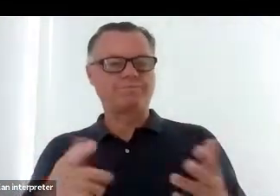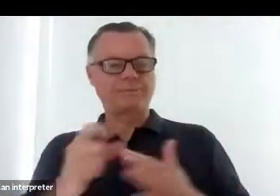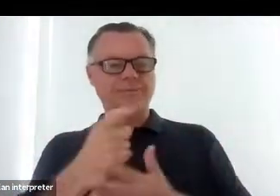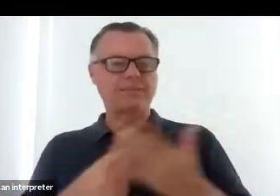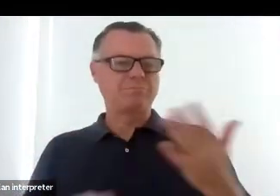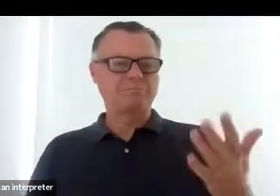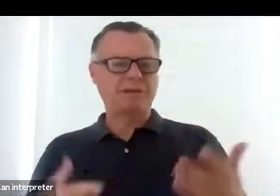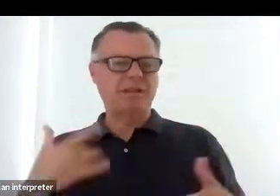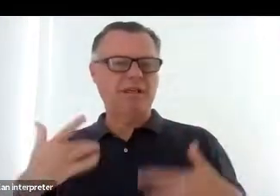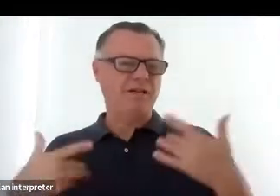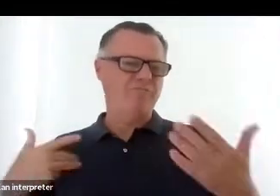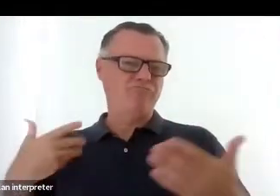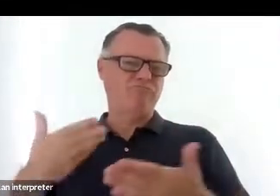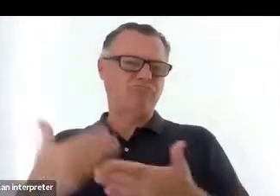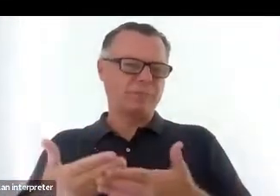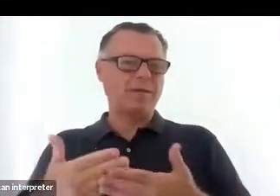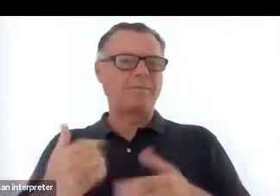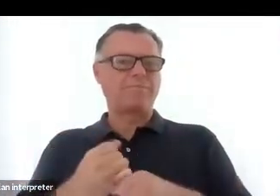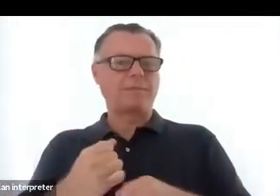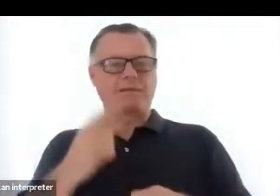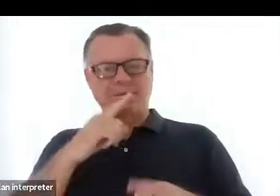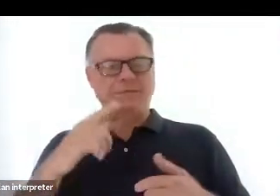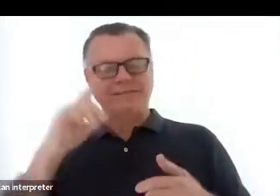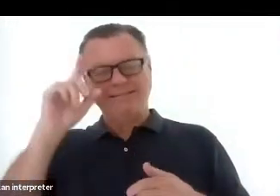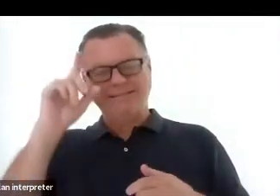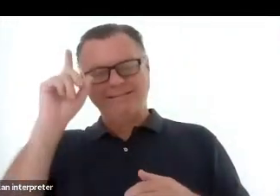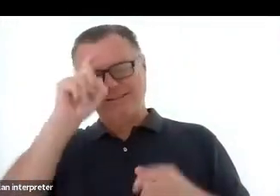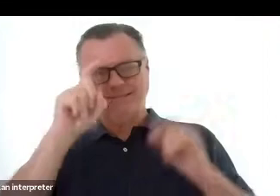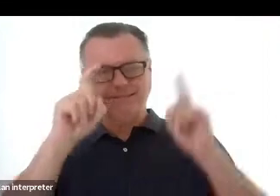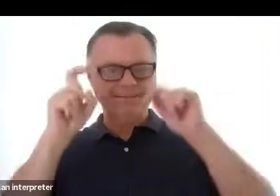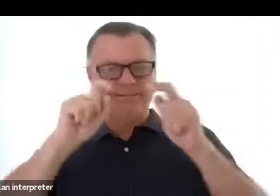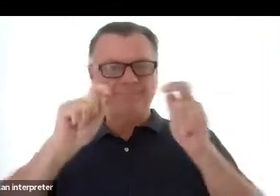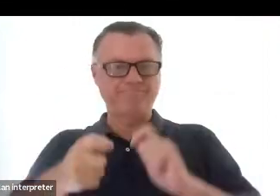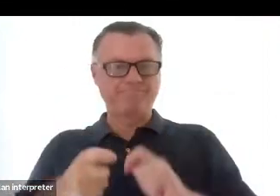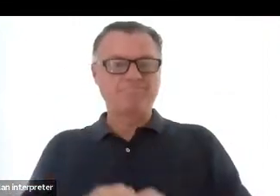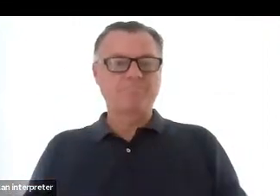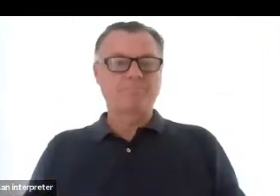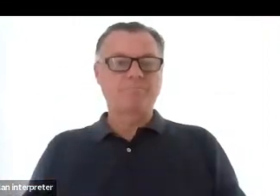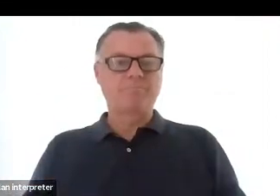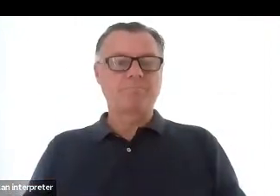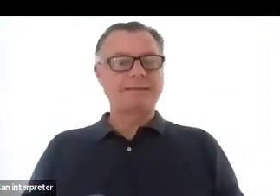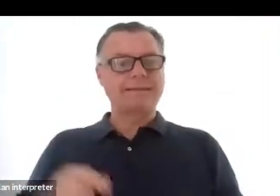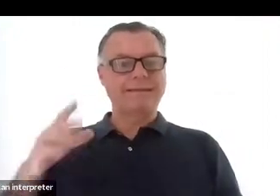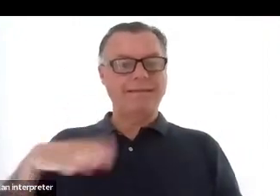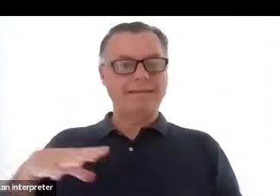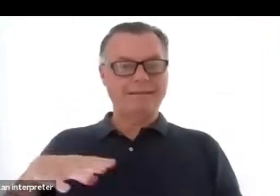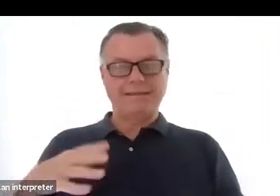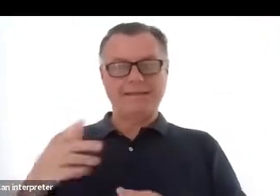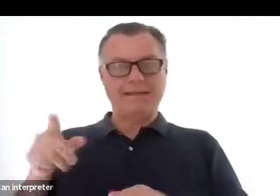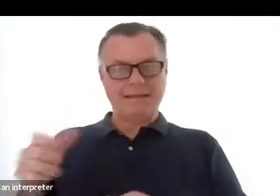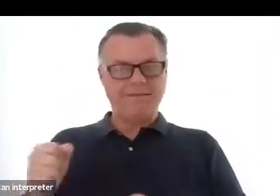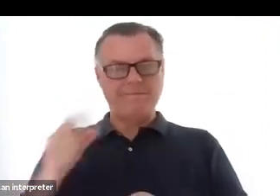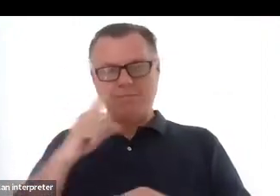always been a driver of innovation. It's a living reminder that necessity is truly the mother of all invention.